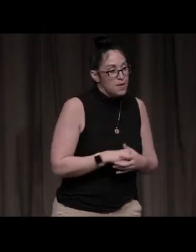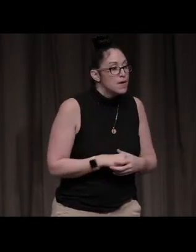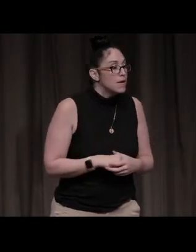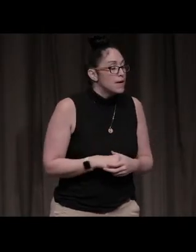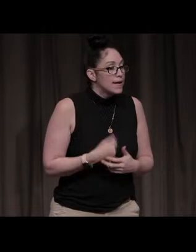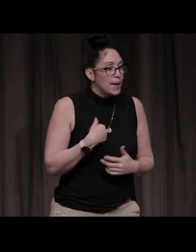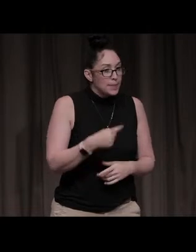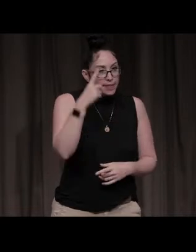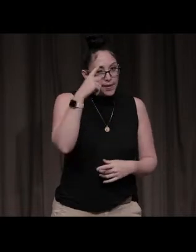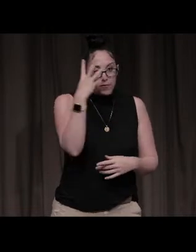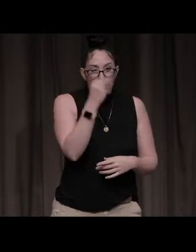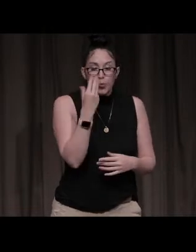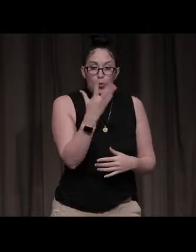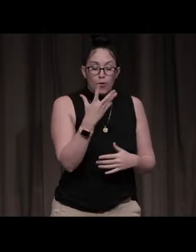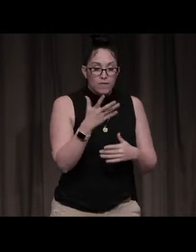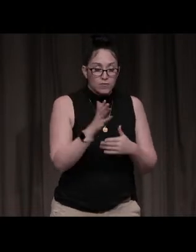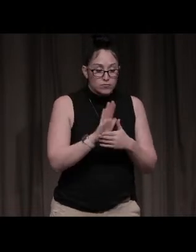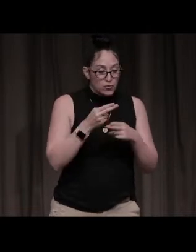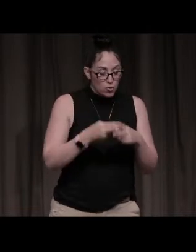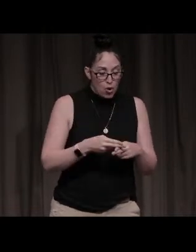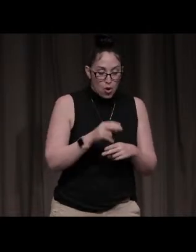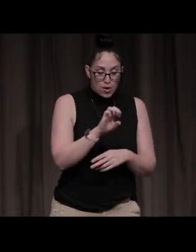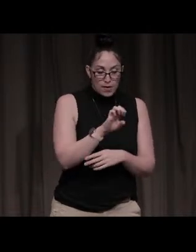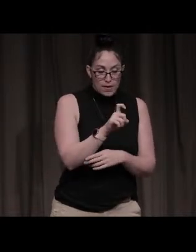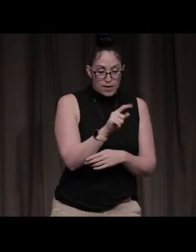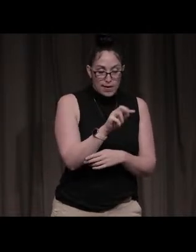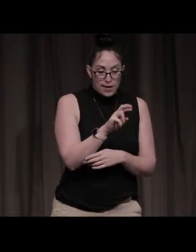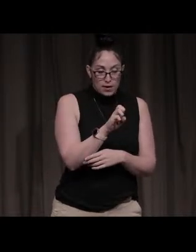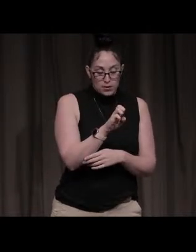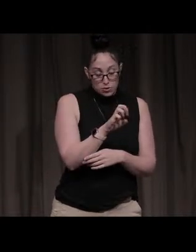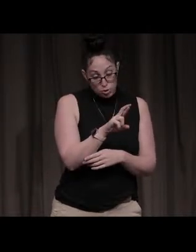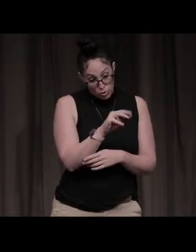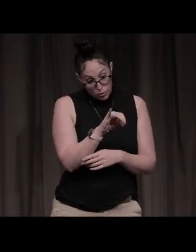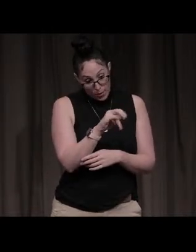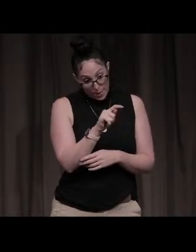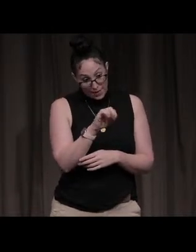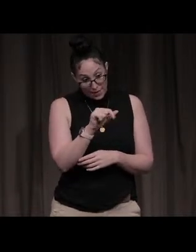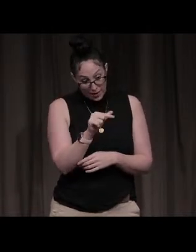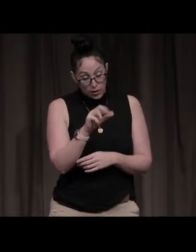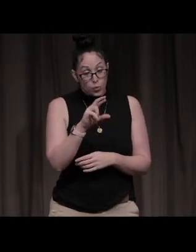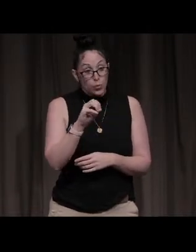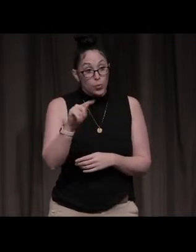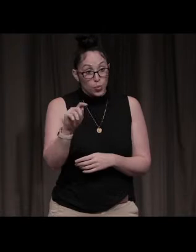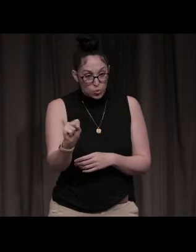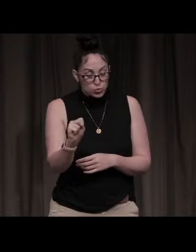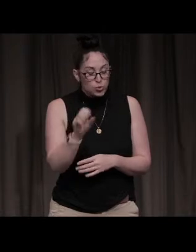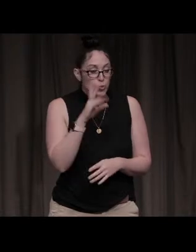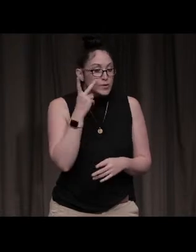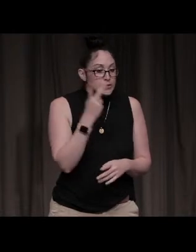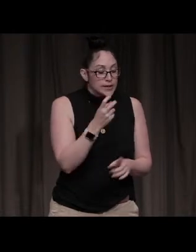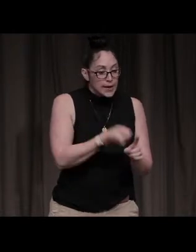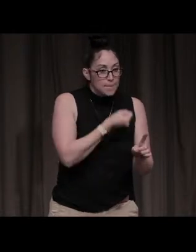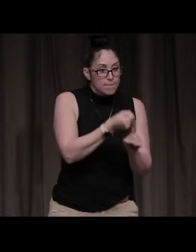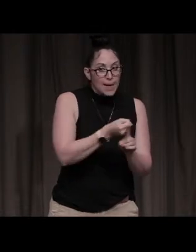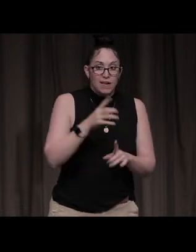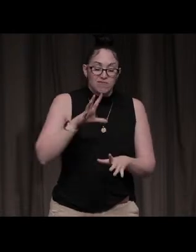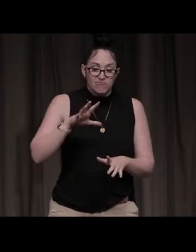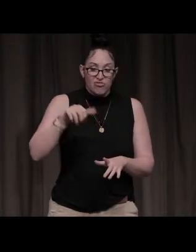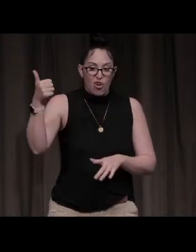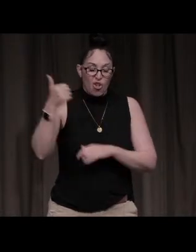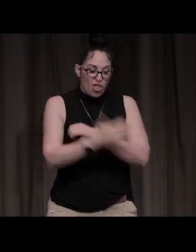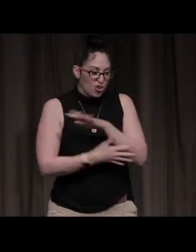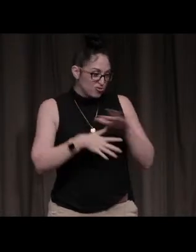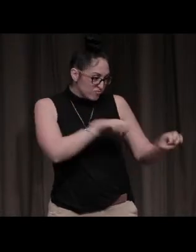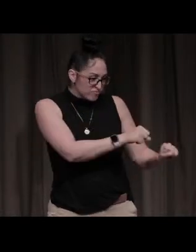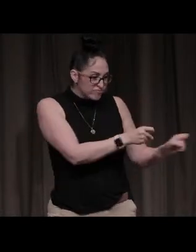series called Exterminate the Brutes. And if you have a chance to look at that, you're going to see the impact that colonization has. And I'm